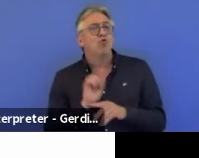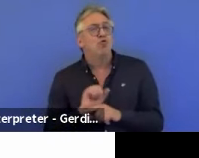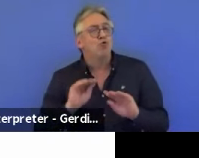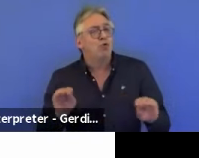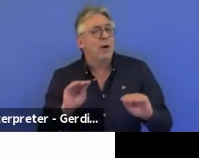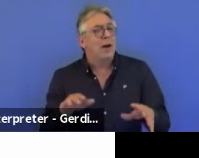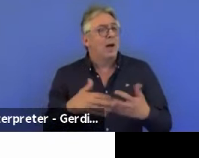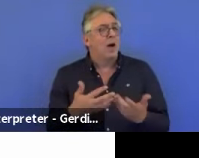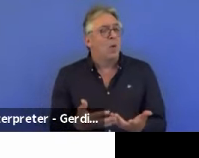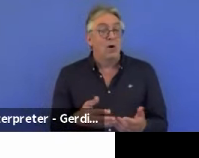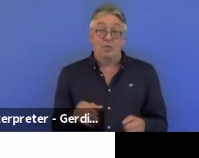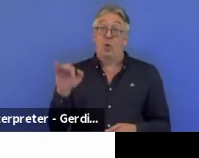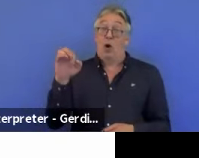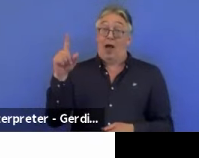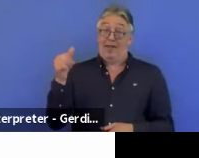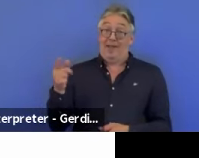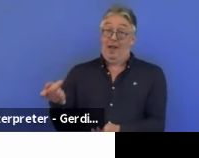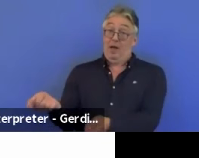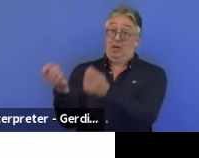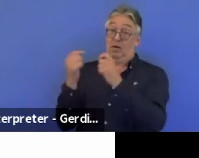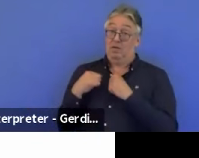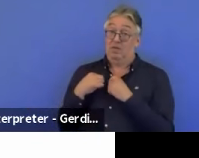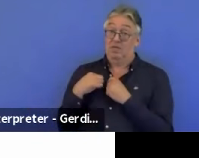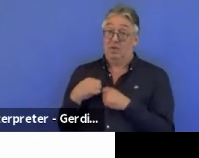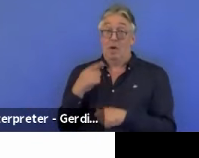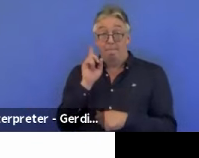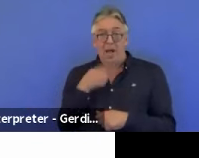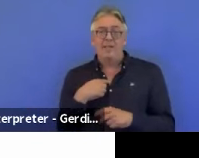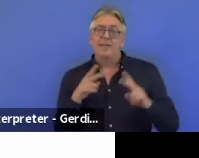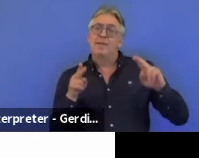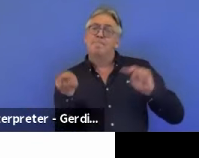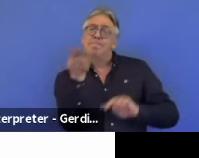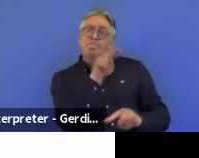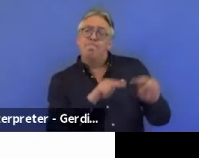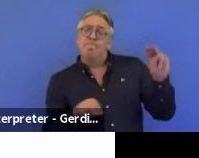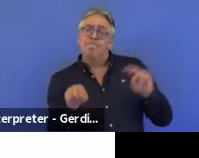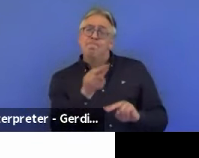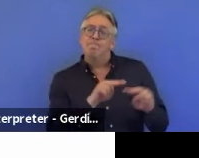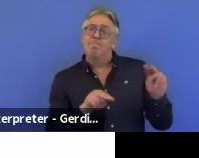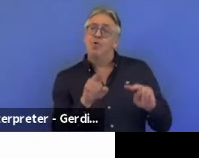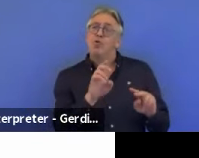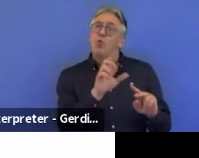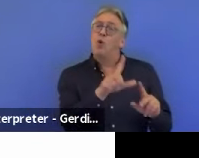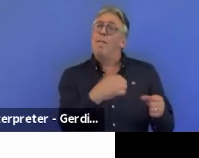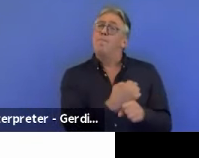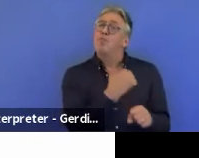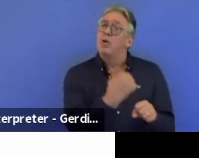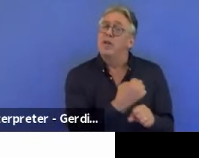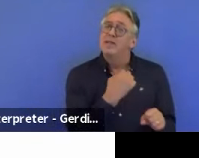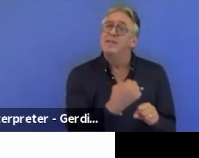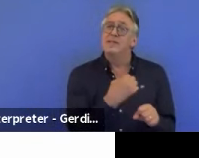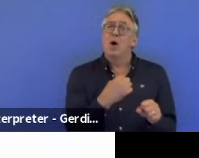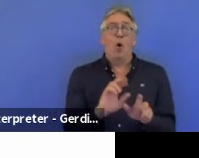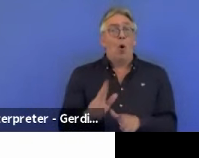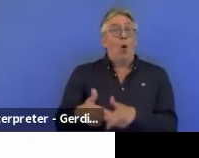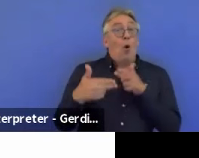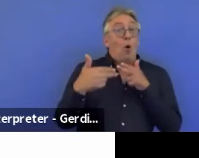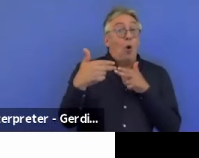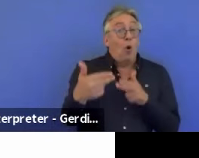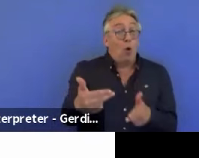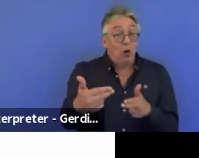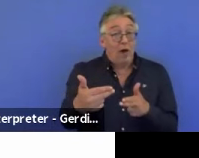commissioned IDEA to review current UDL practices, training needs, and relevant online resources in low middle